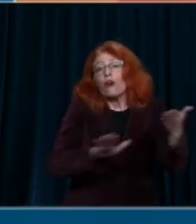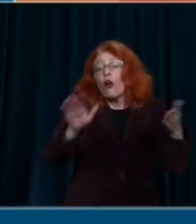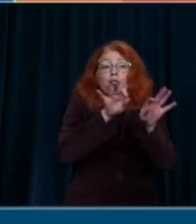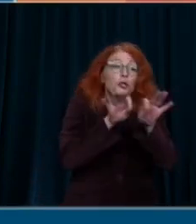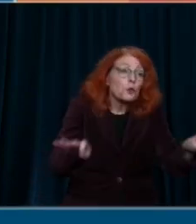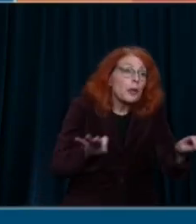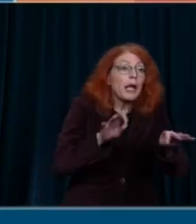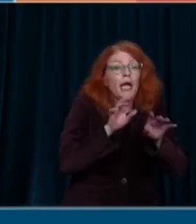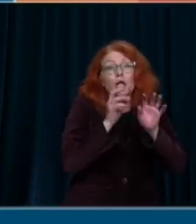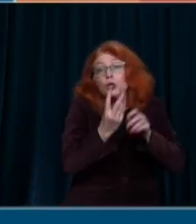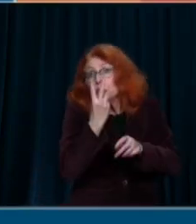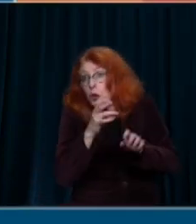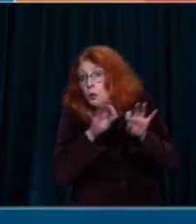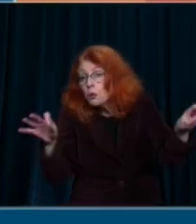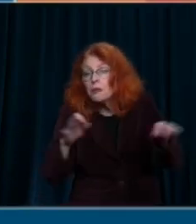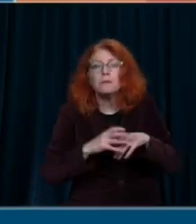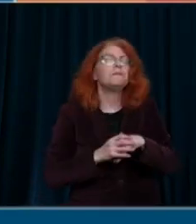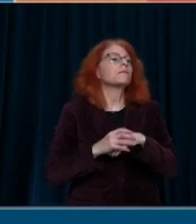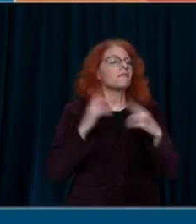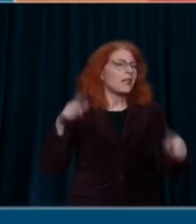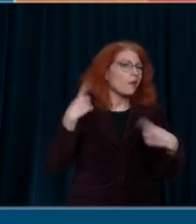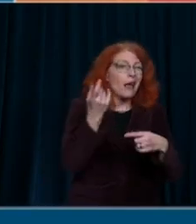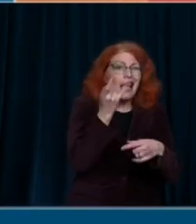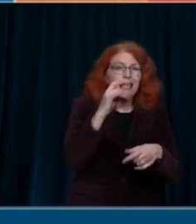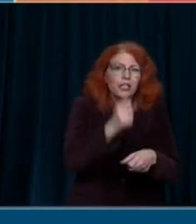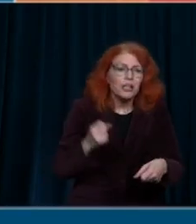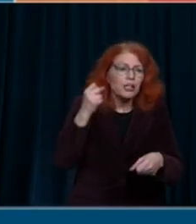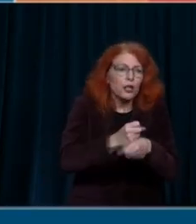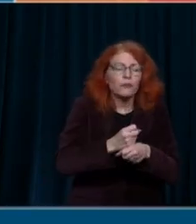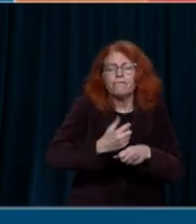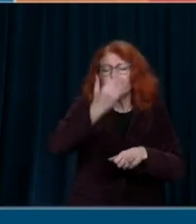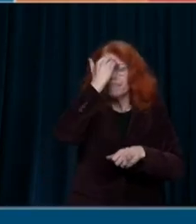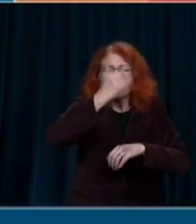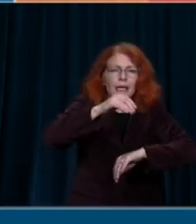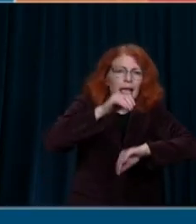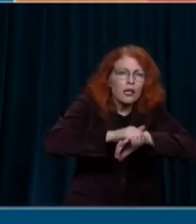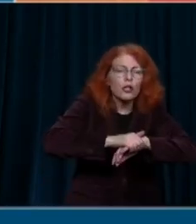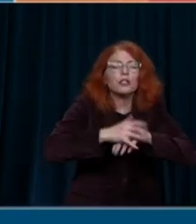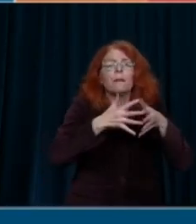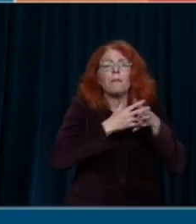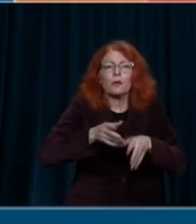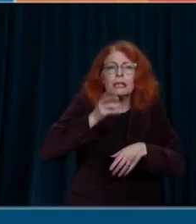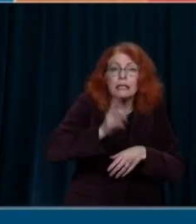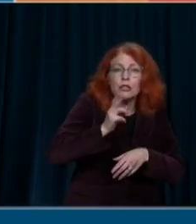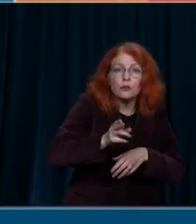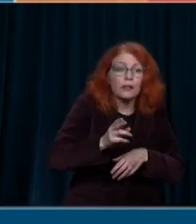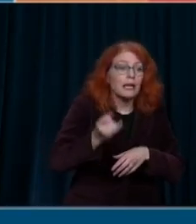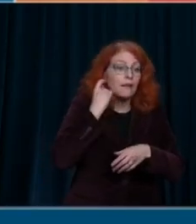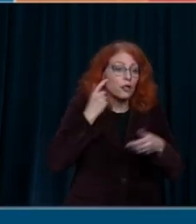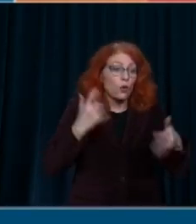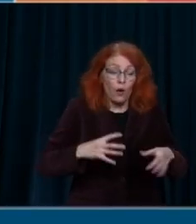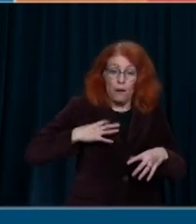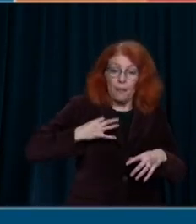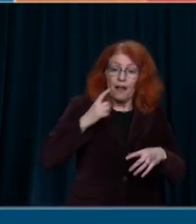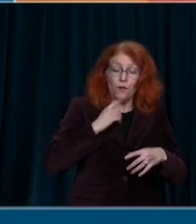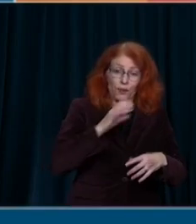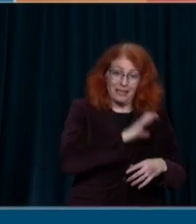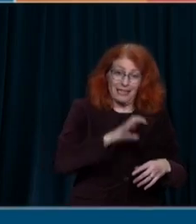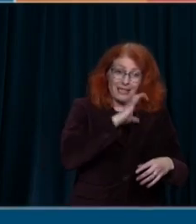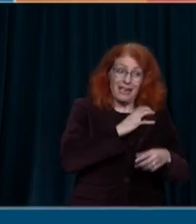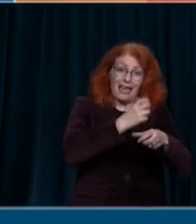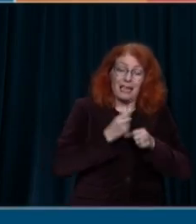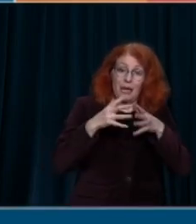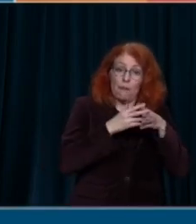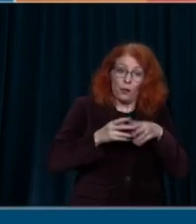two. They've been here 18 years. They know English. They know the American history. If they don't want to apply for citizenship and get their